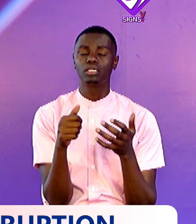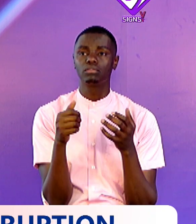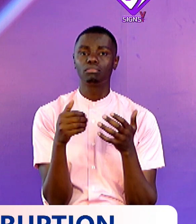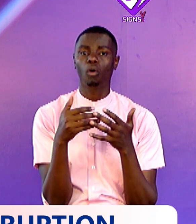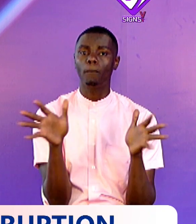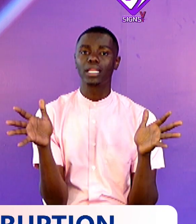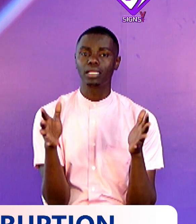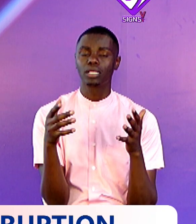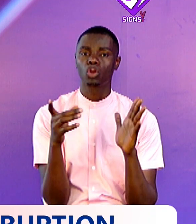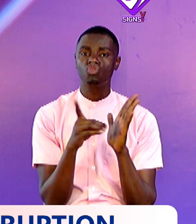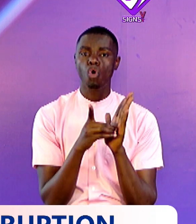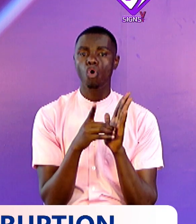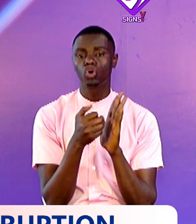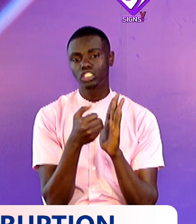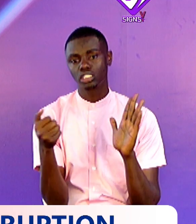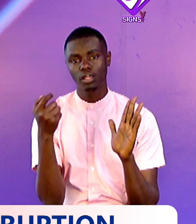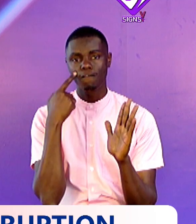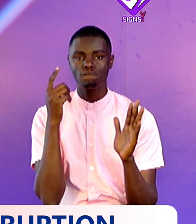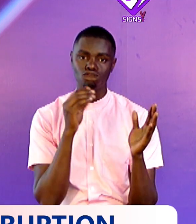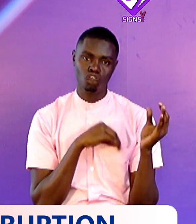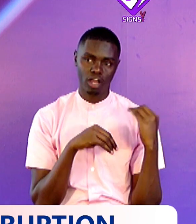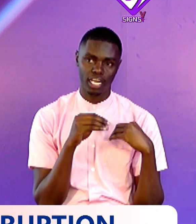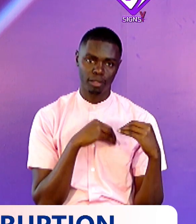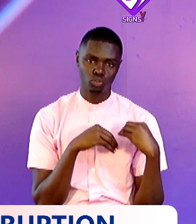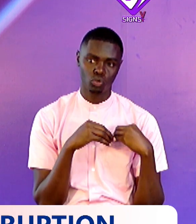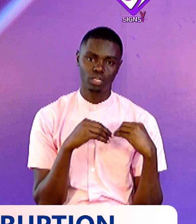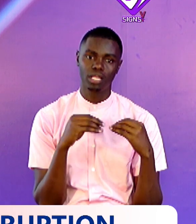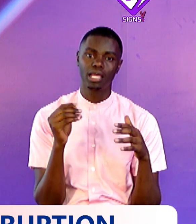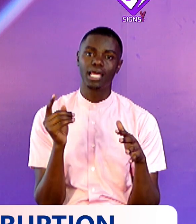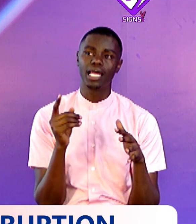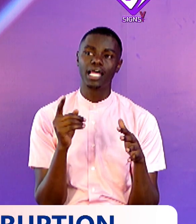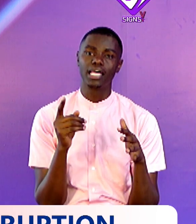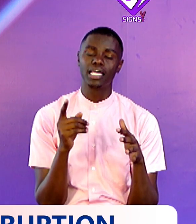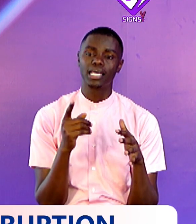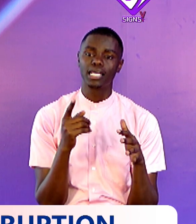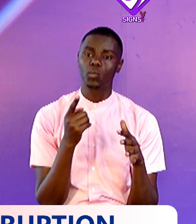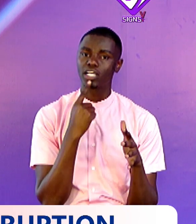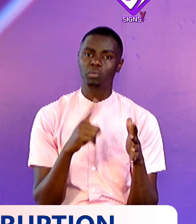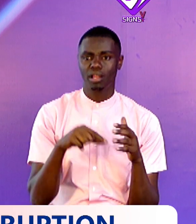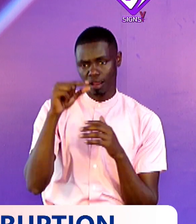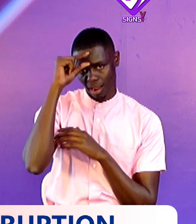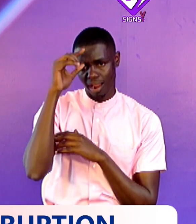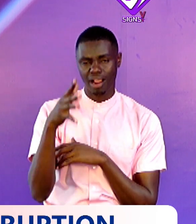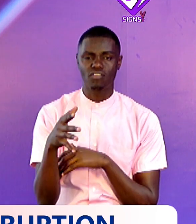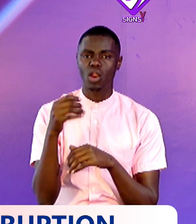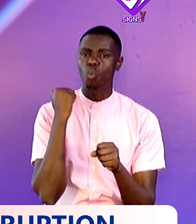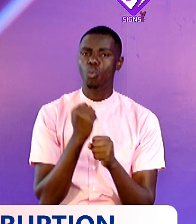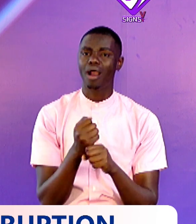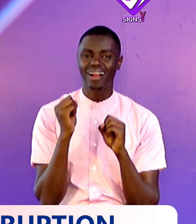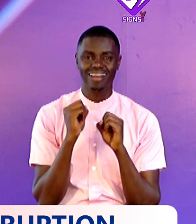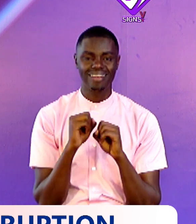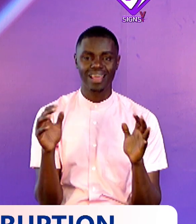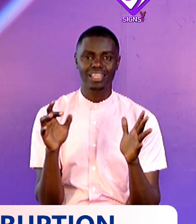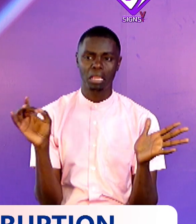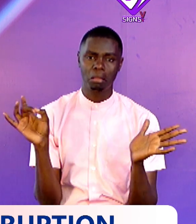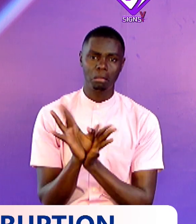corruption, then they can sit and just say that this governor, lazima tutamtoa.